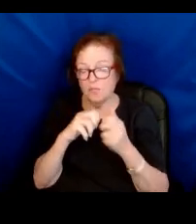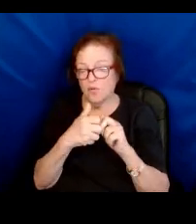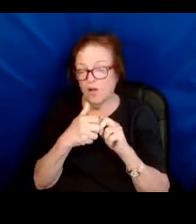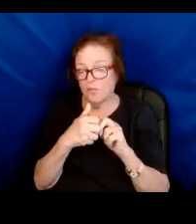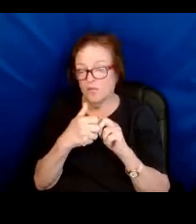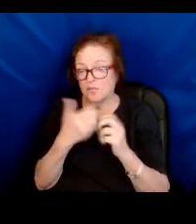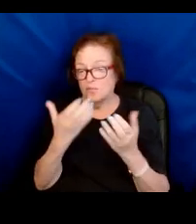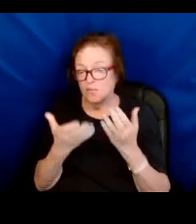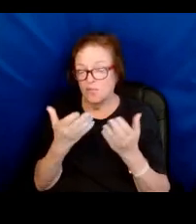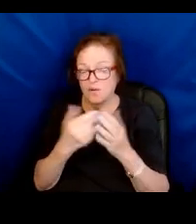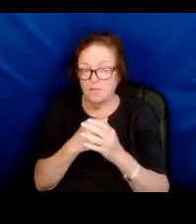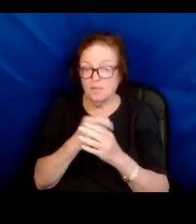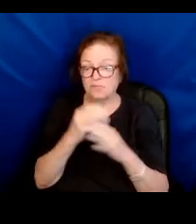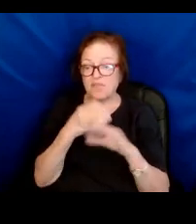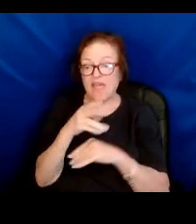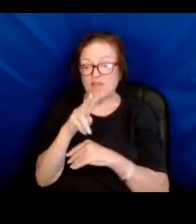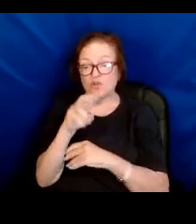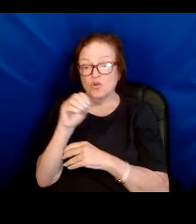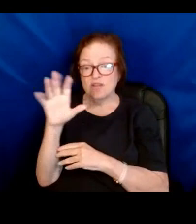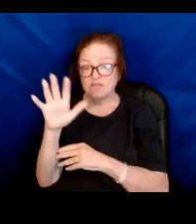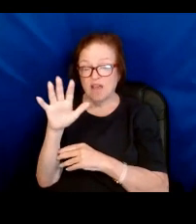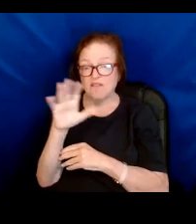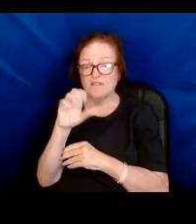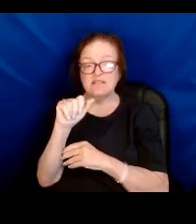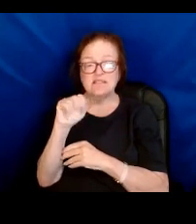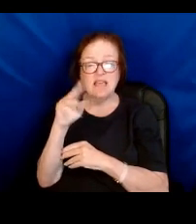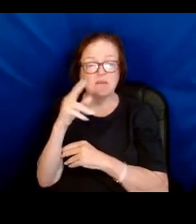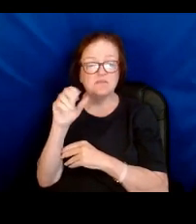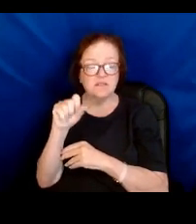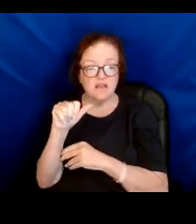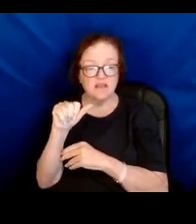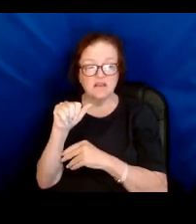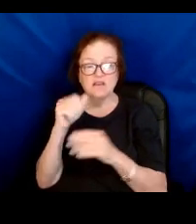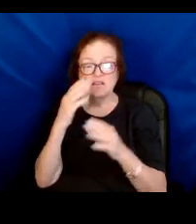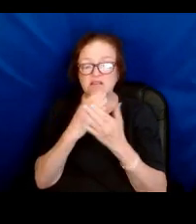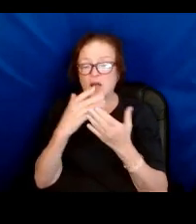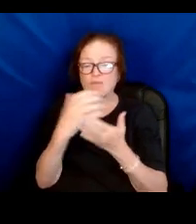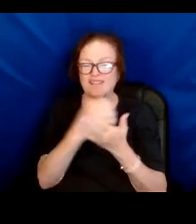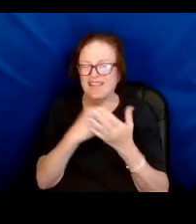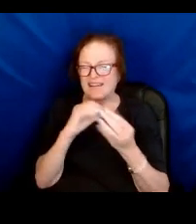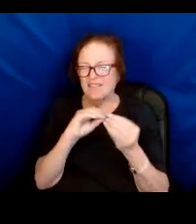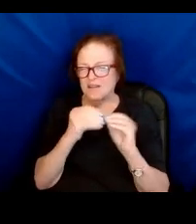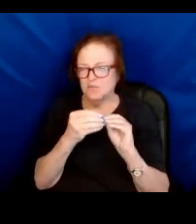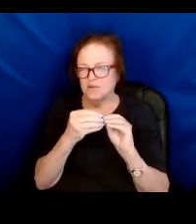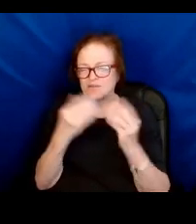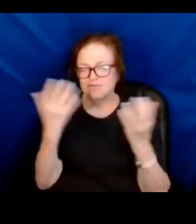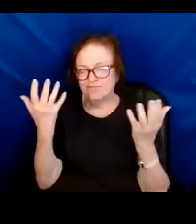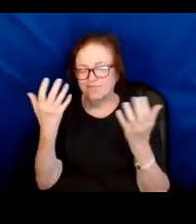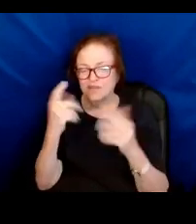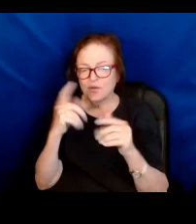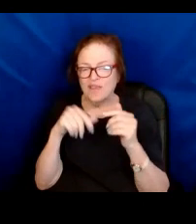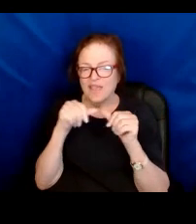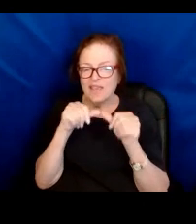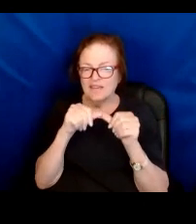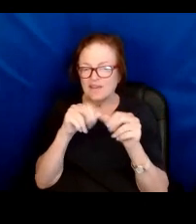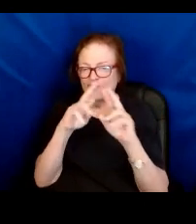After 2005, SAMHSA stopped collecting their hospital series that had the diagnosis, so we can't continue to look at